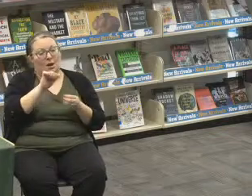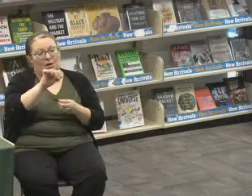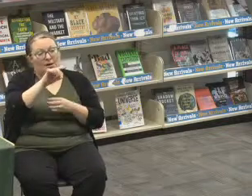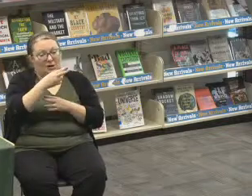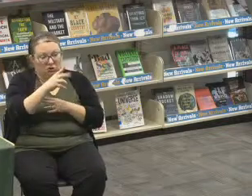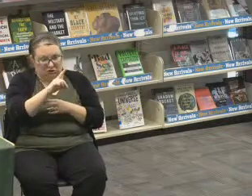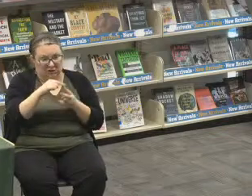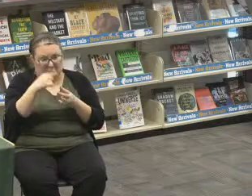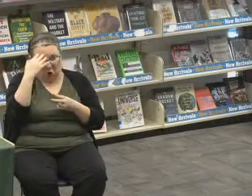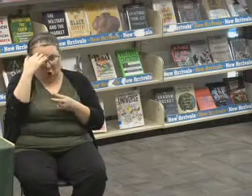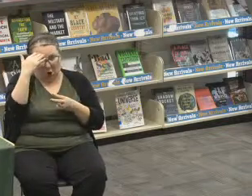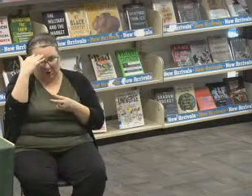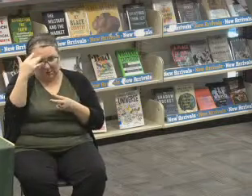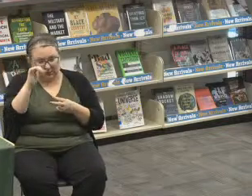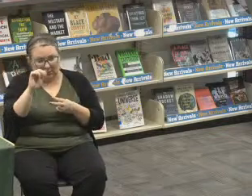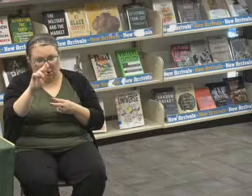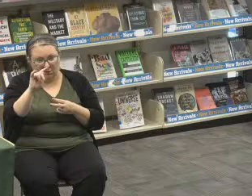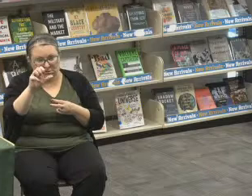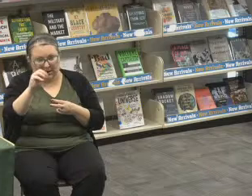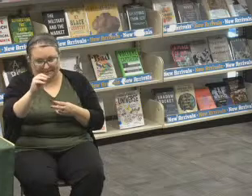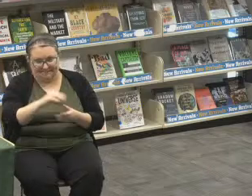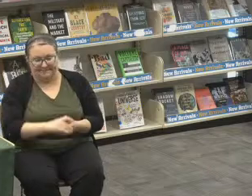autism.